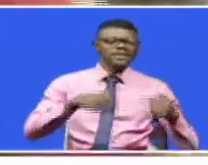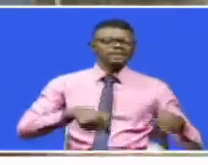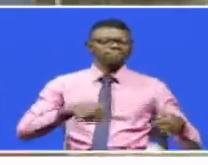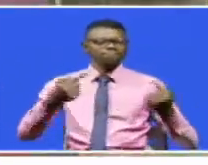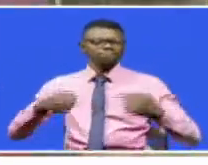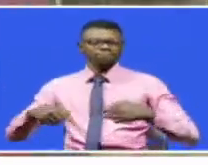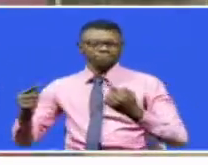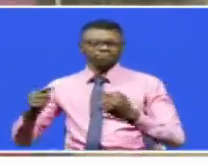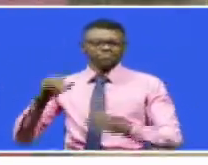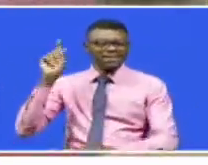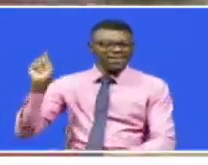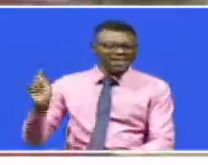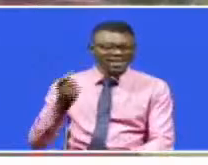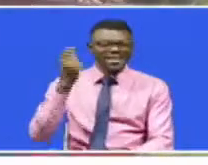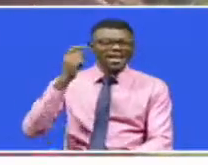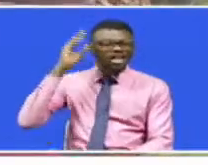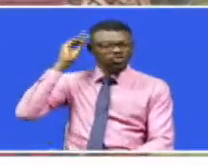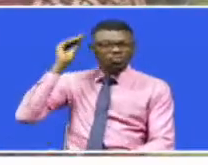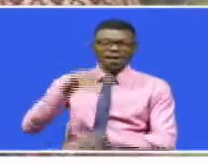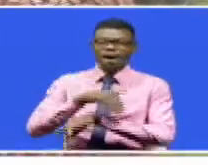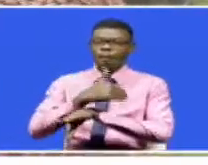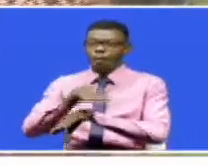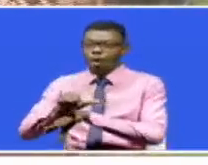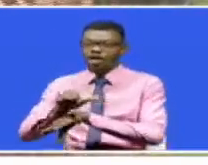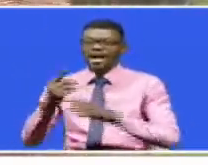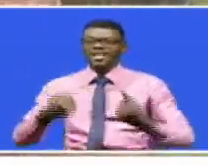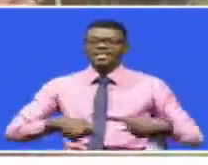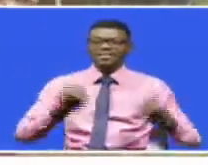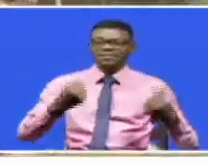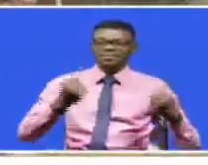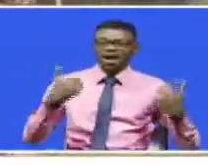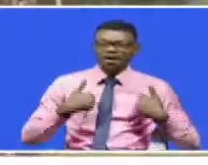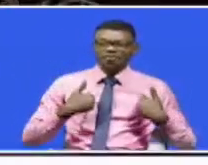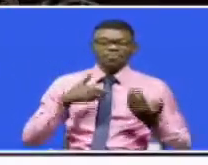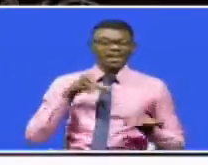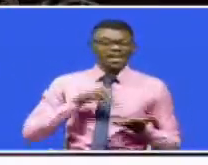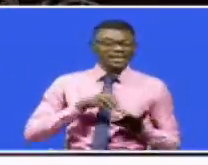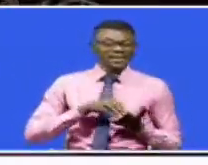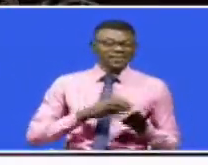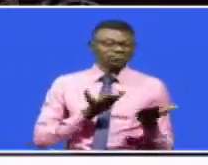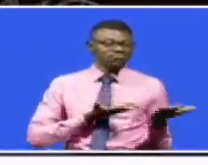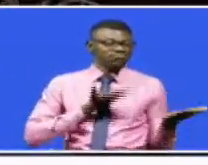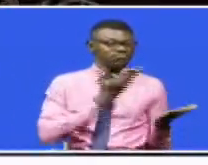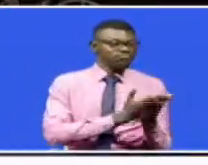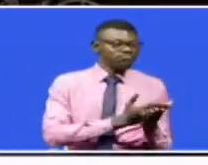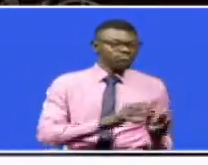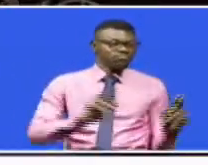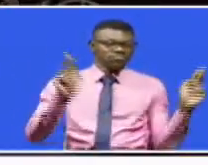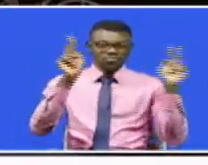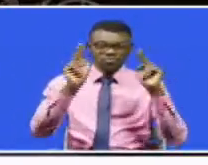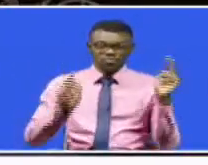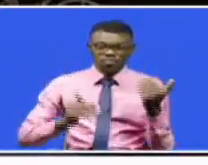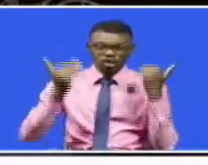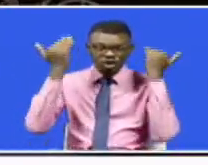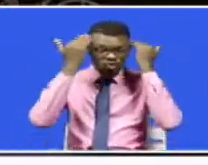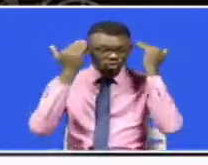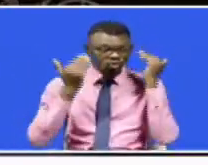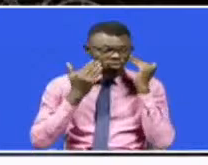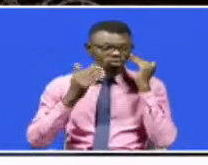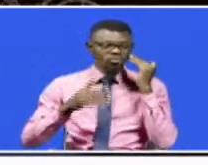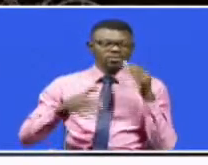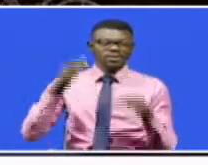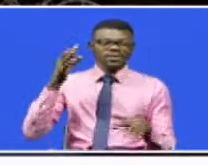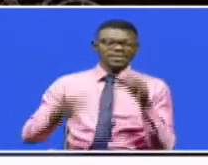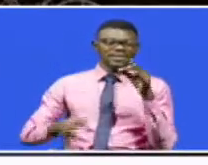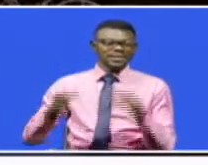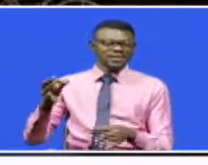and Somalia, which interestingly began its hearings of the case at the International Court of Justice on the same day the